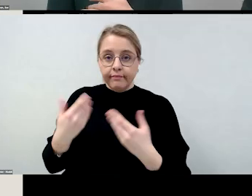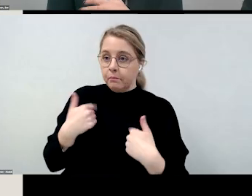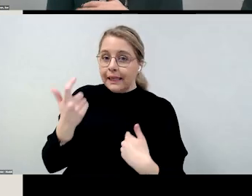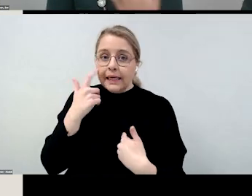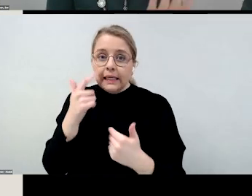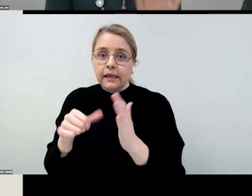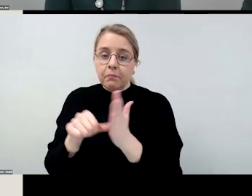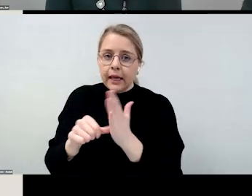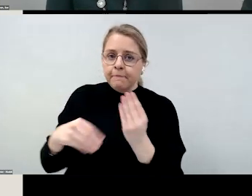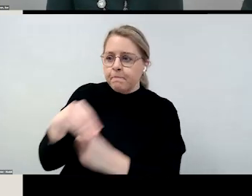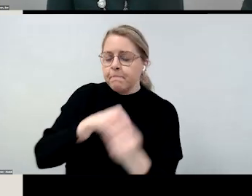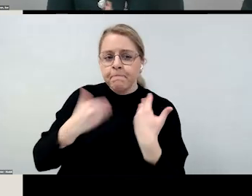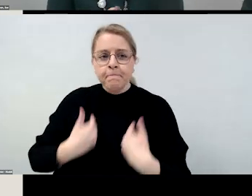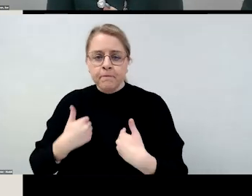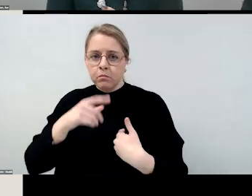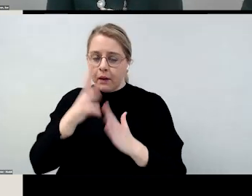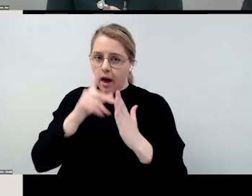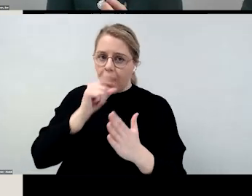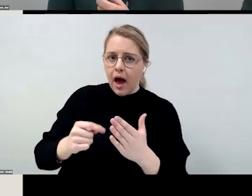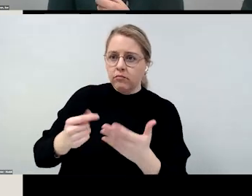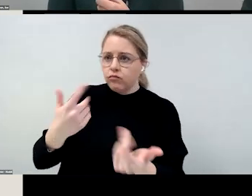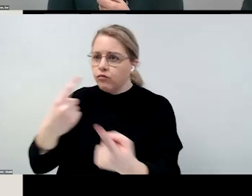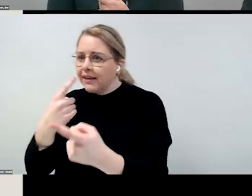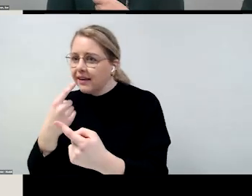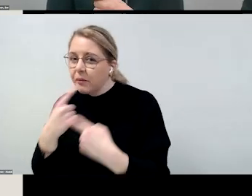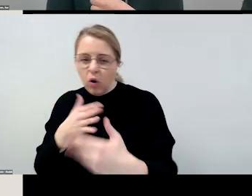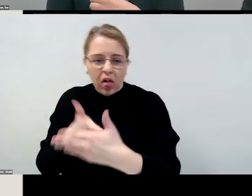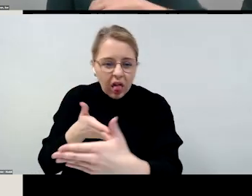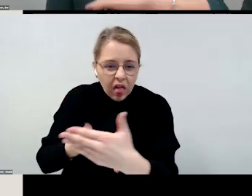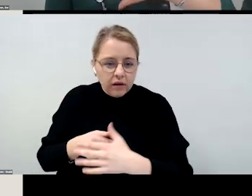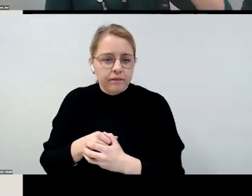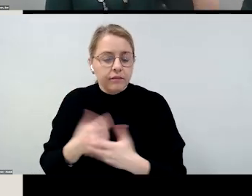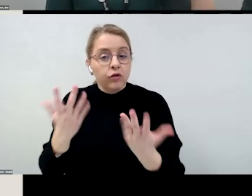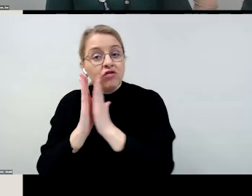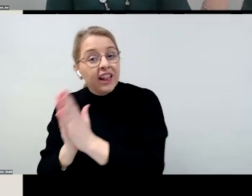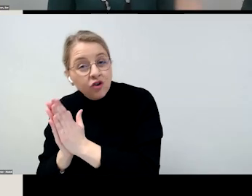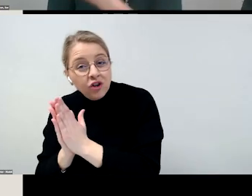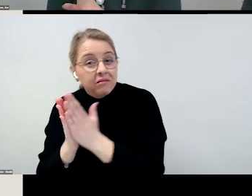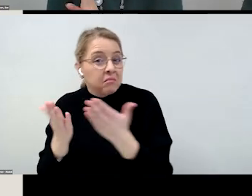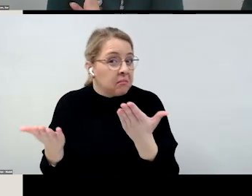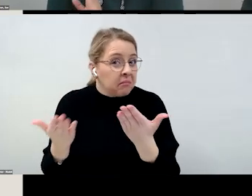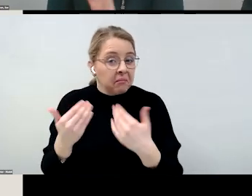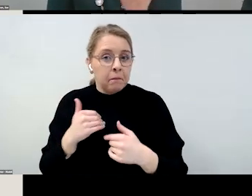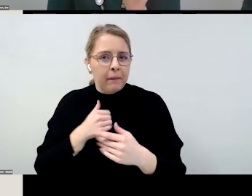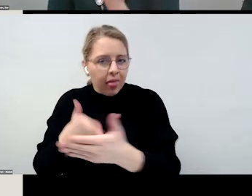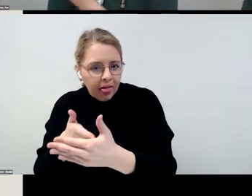how available culturally appropriate information is for you. So we're thinking about that journey